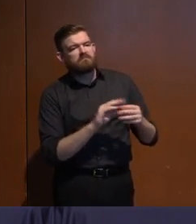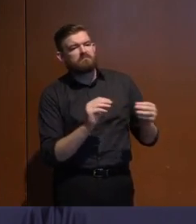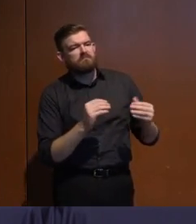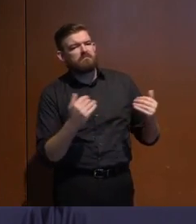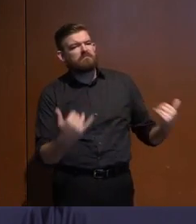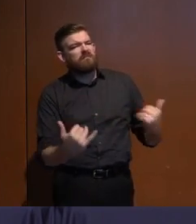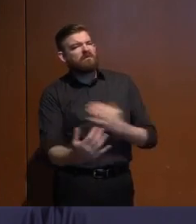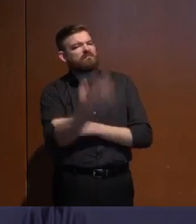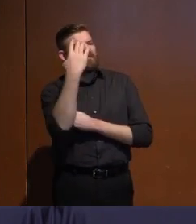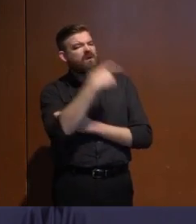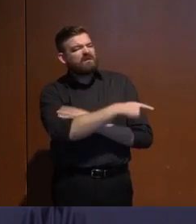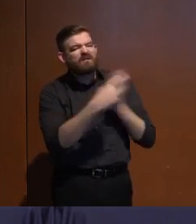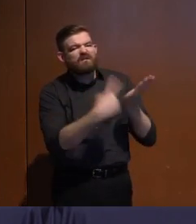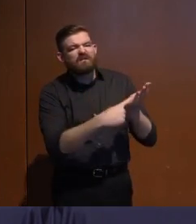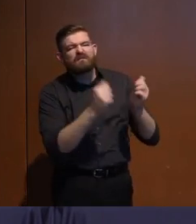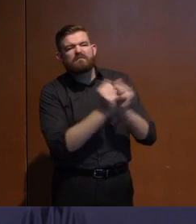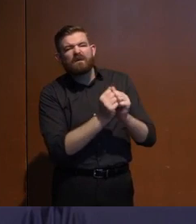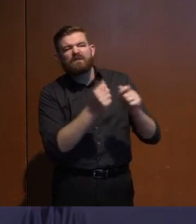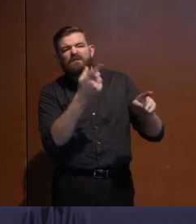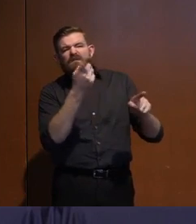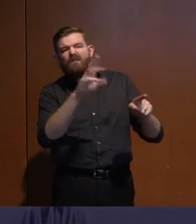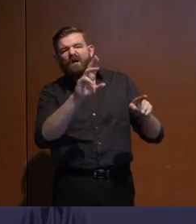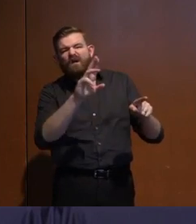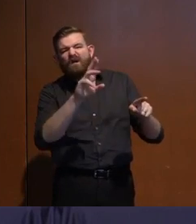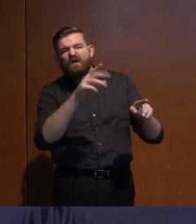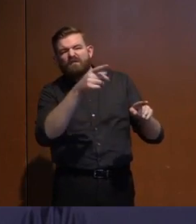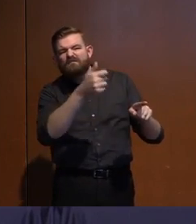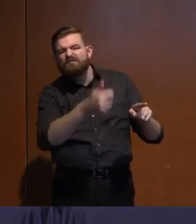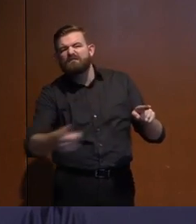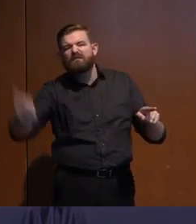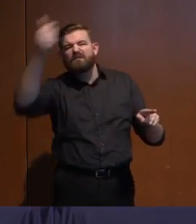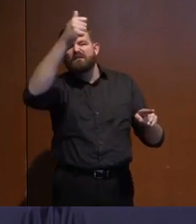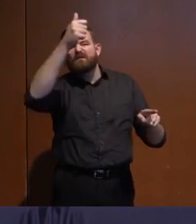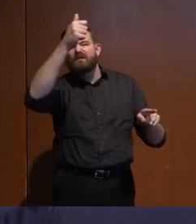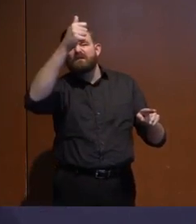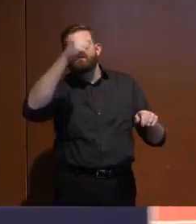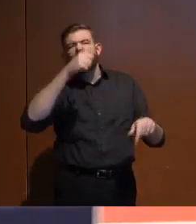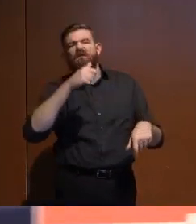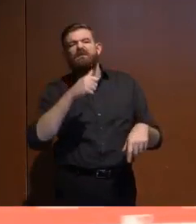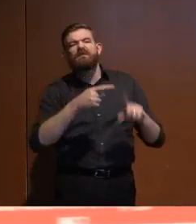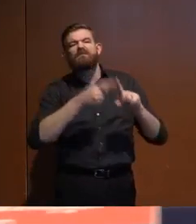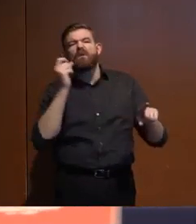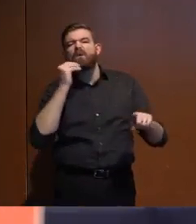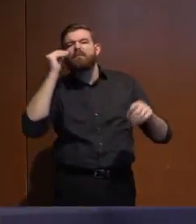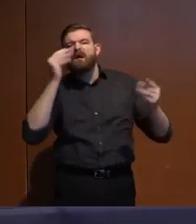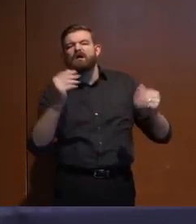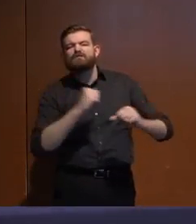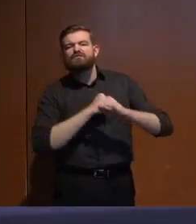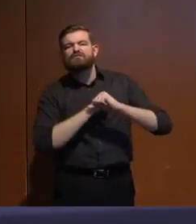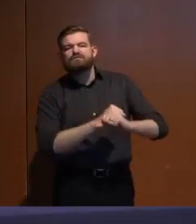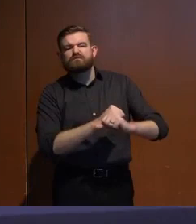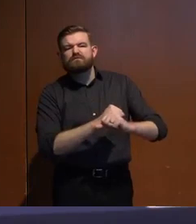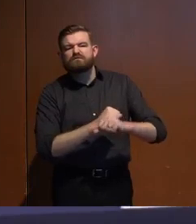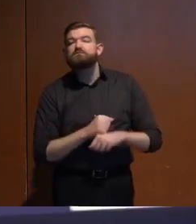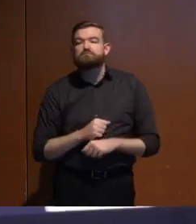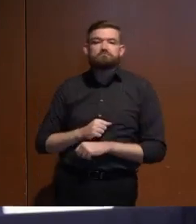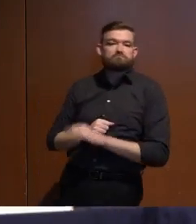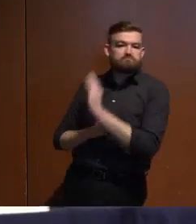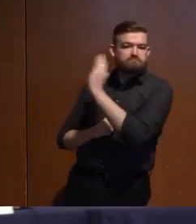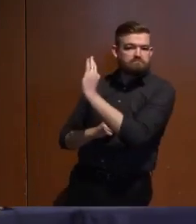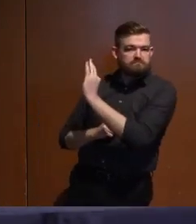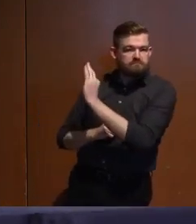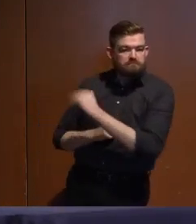Eastman, who I believe is the senior medical officer of the Department of Homeland Security? That's correct, Governor. With regard to the